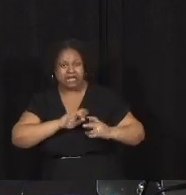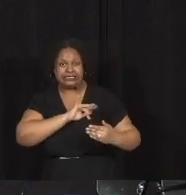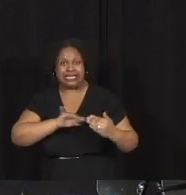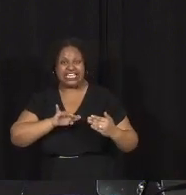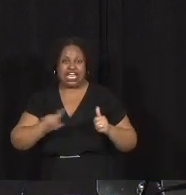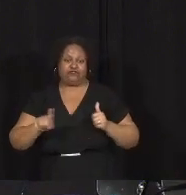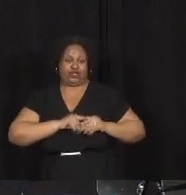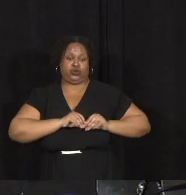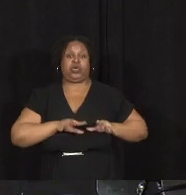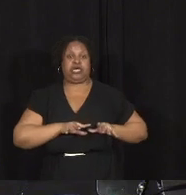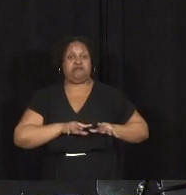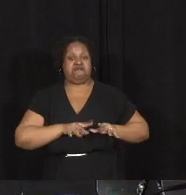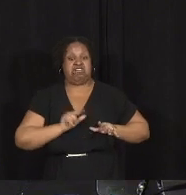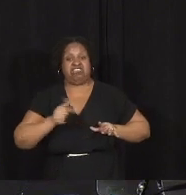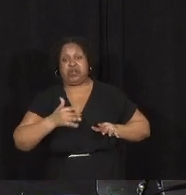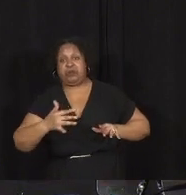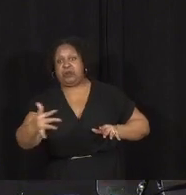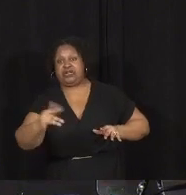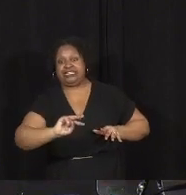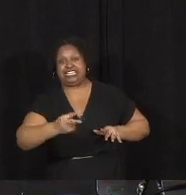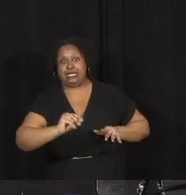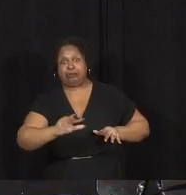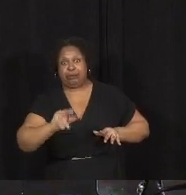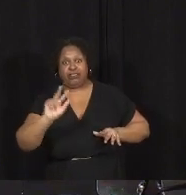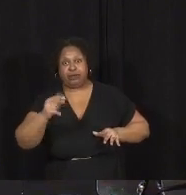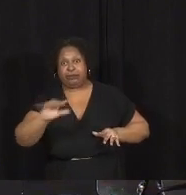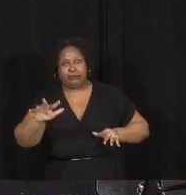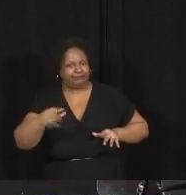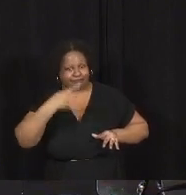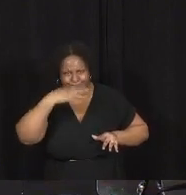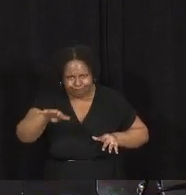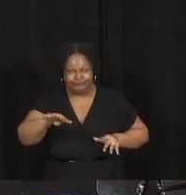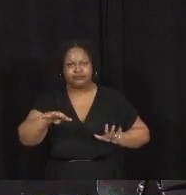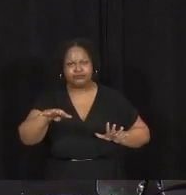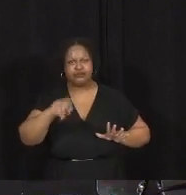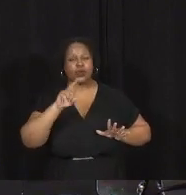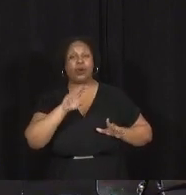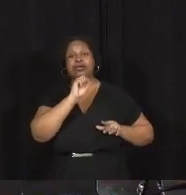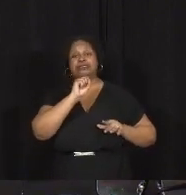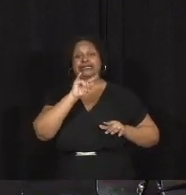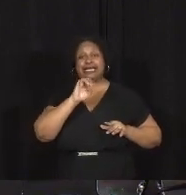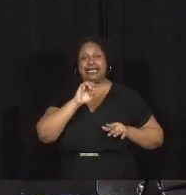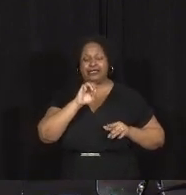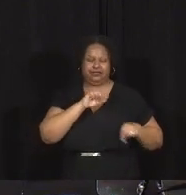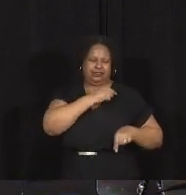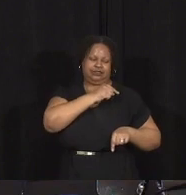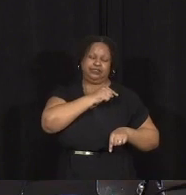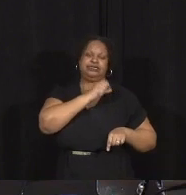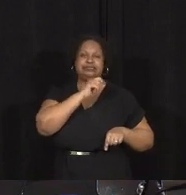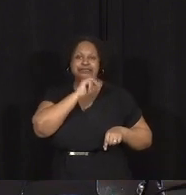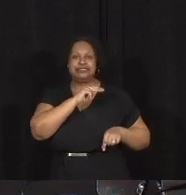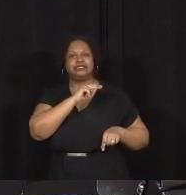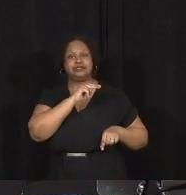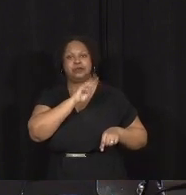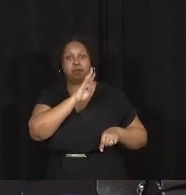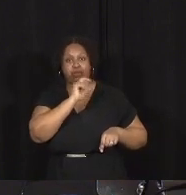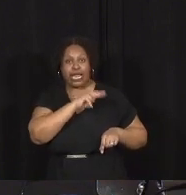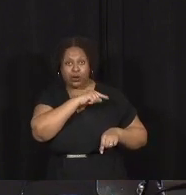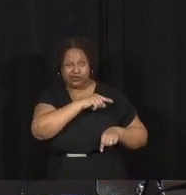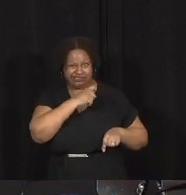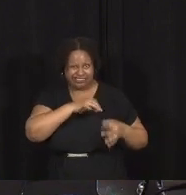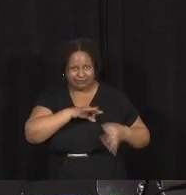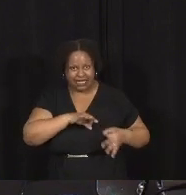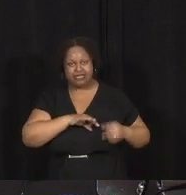explaining earlier on, that the particular model that he was speaking to is a model that is focused on the short